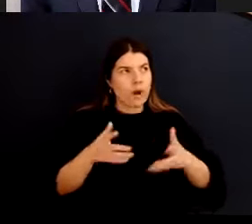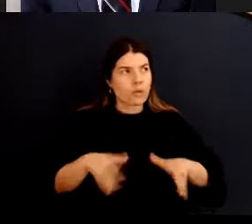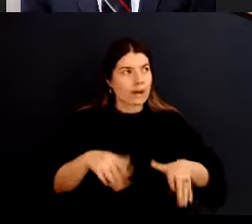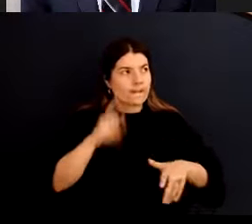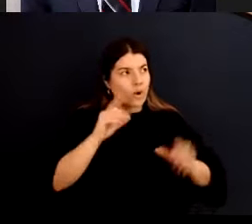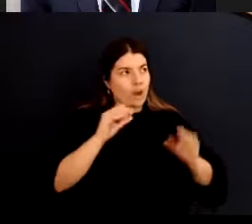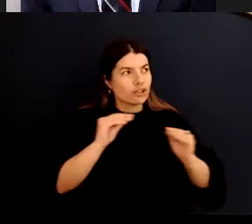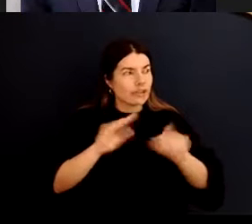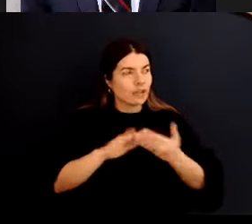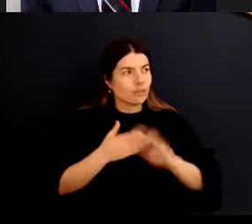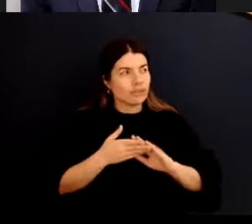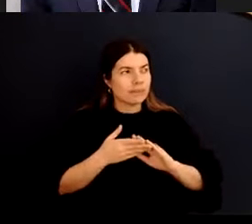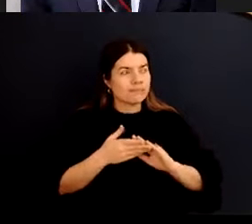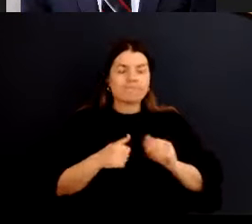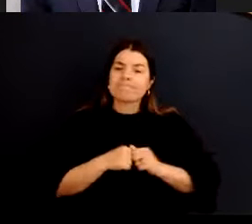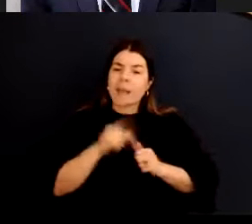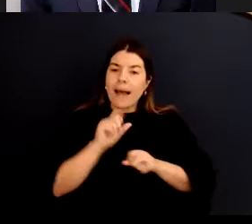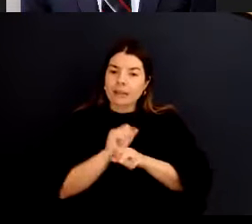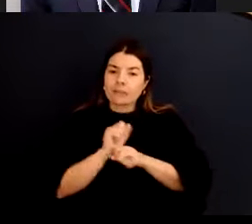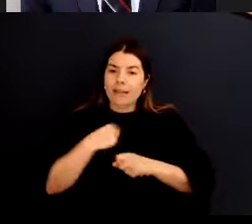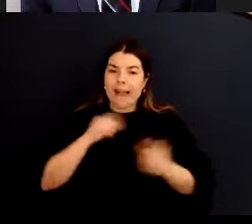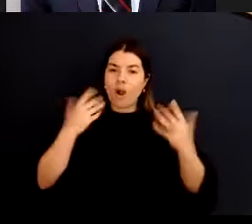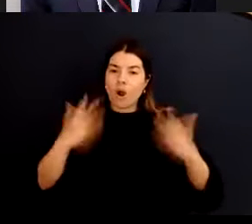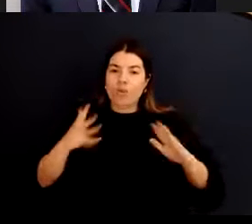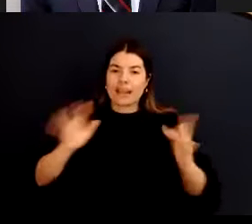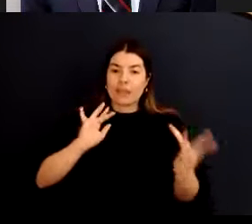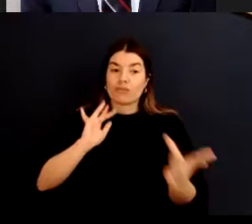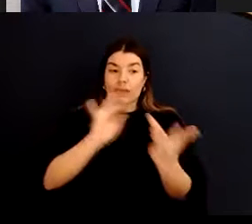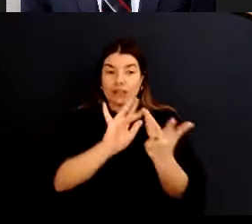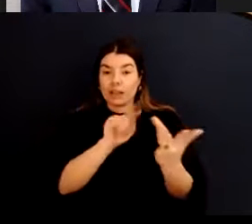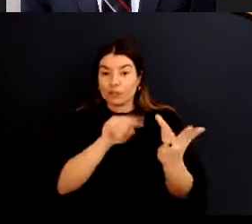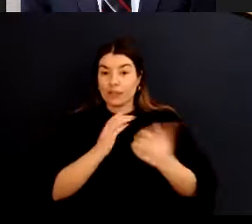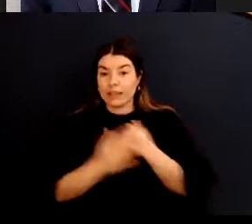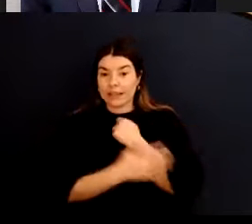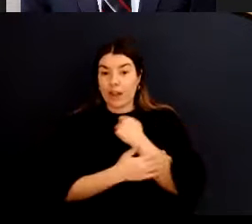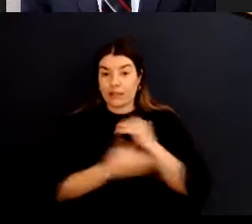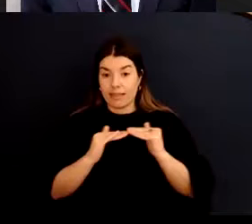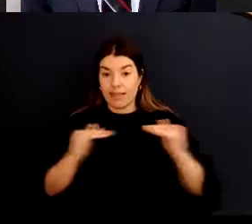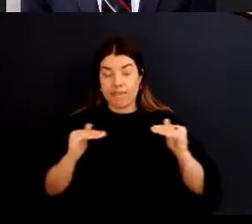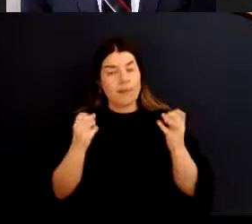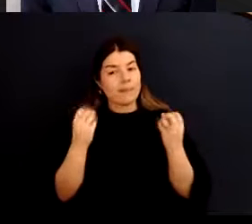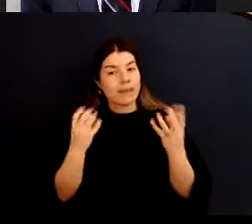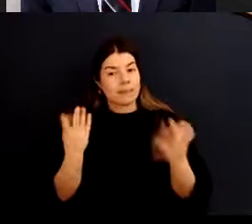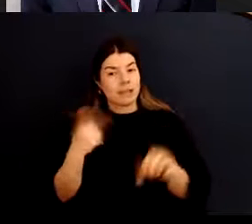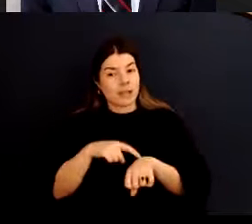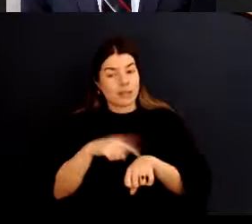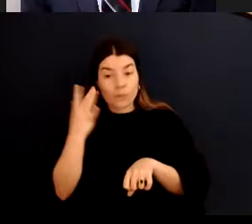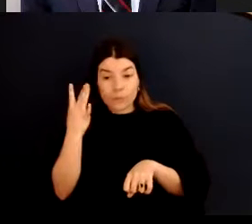So what I've actually reached out to the county on several different occasions